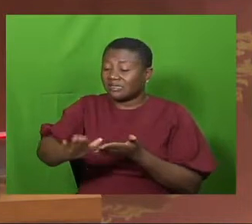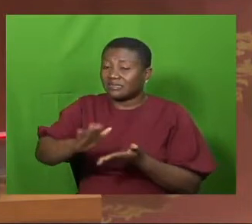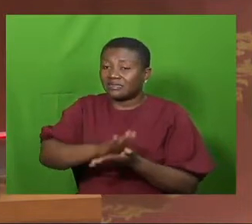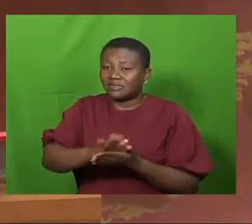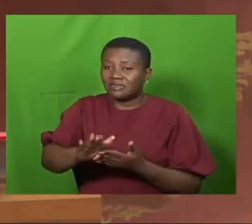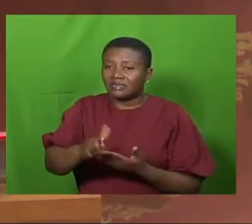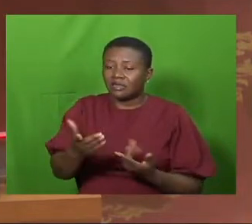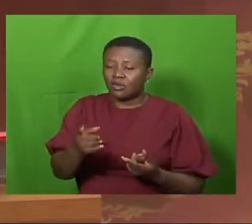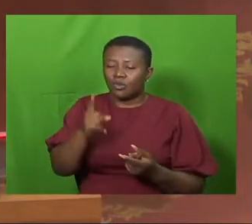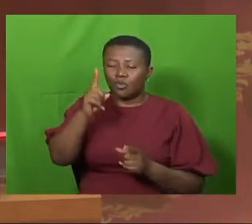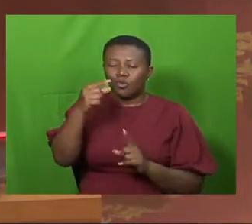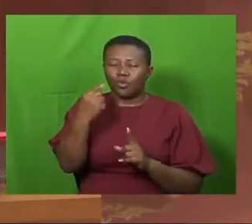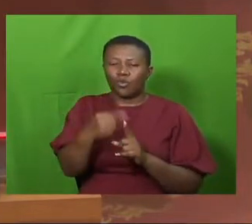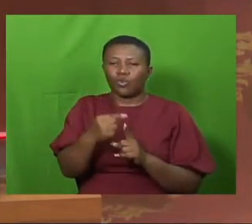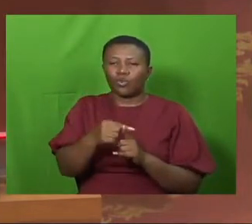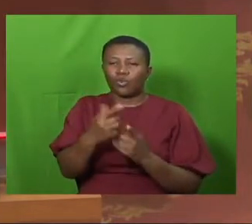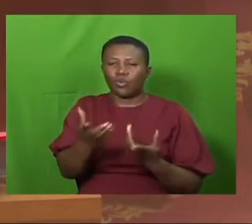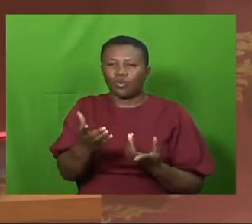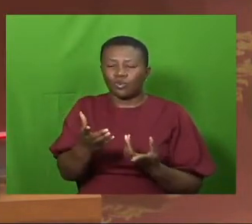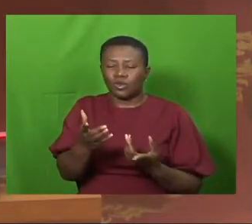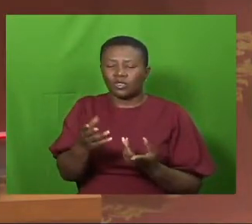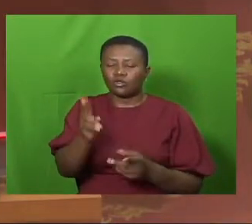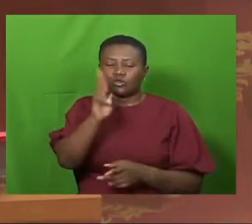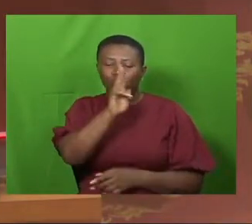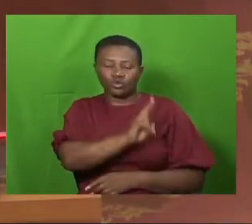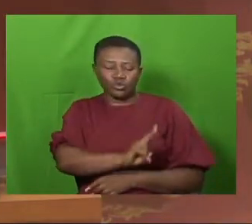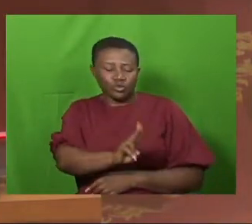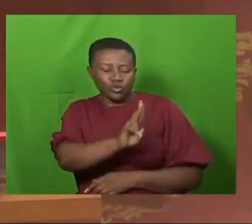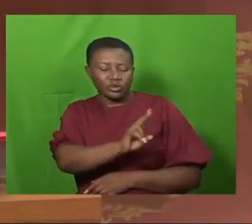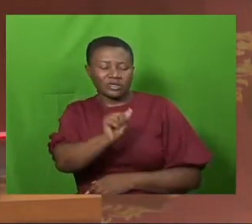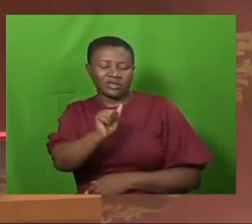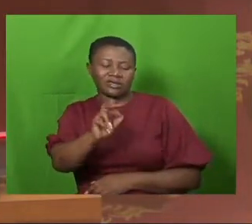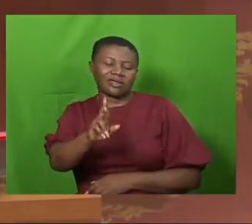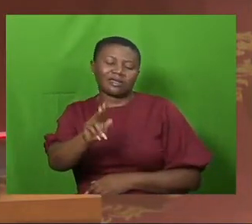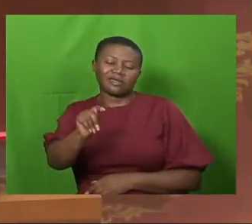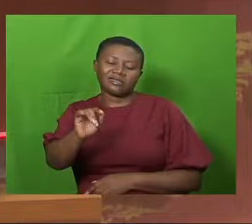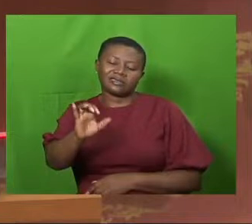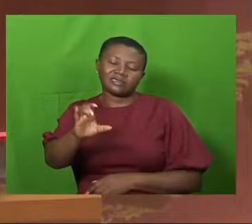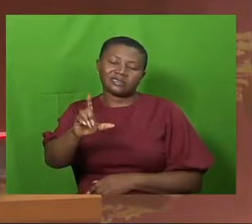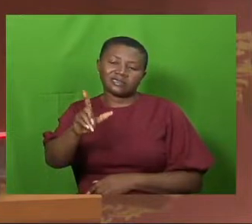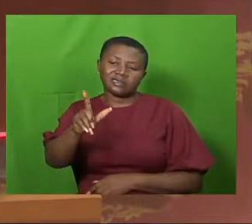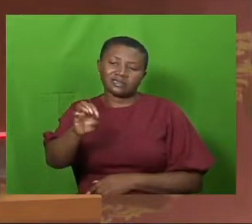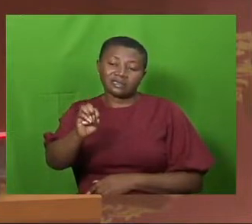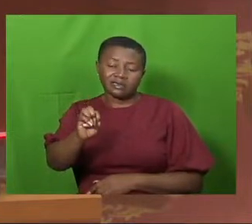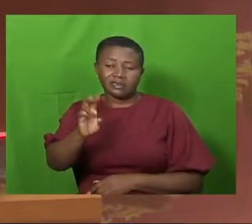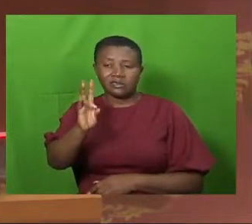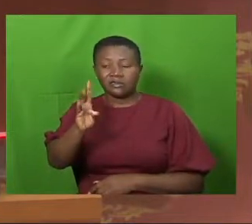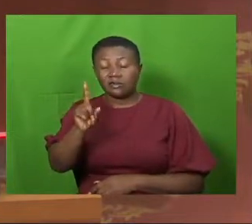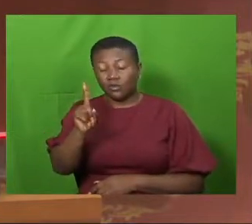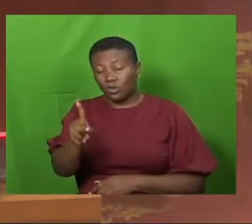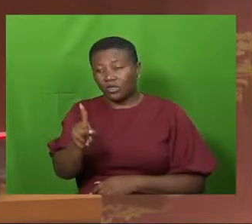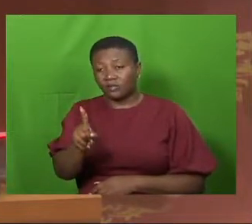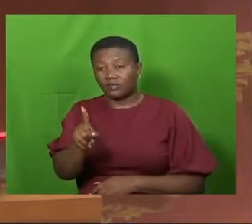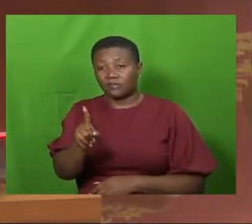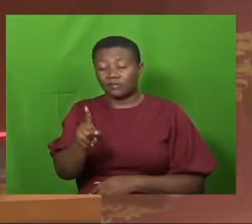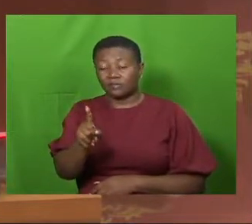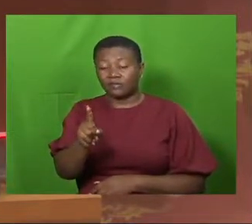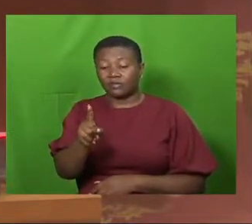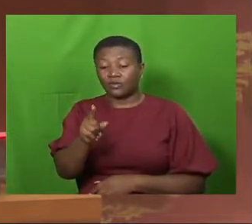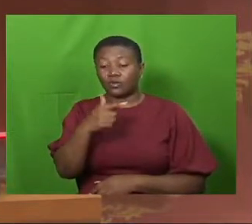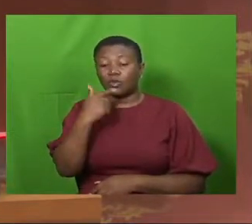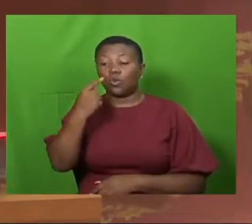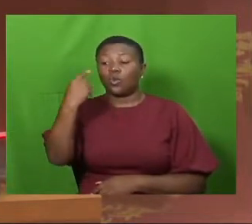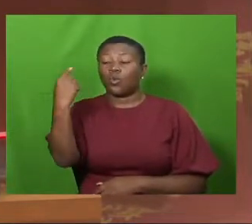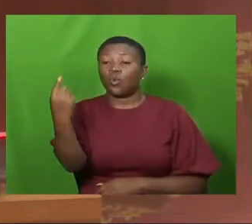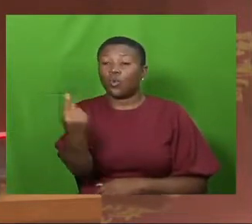slogan of dealing with Article 71. And even so, Mr. Speaker, they are under the impression that it is only the executive that